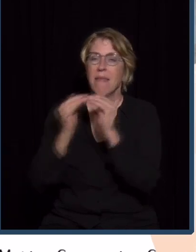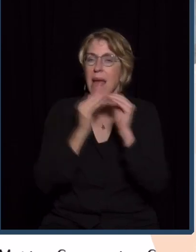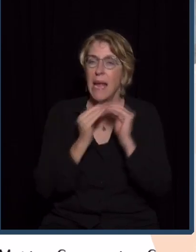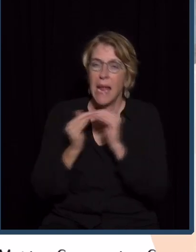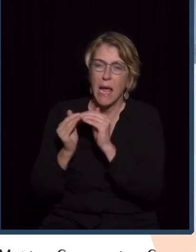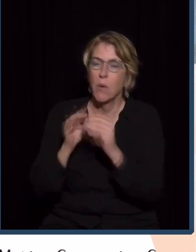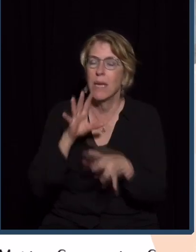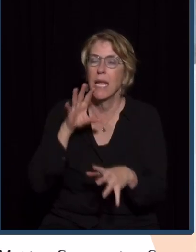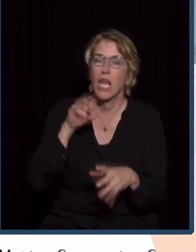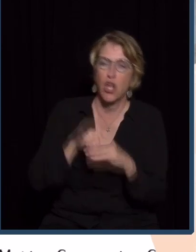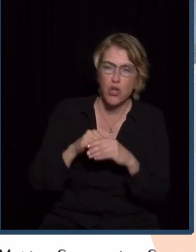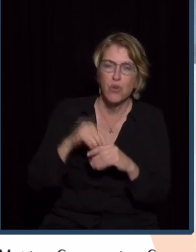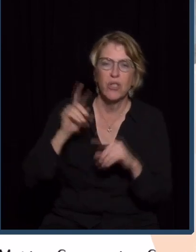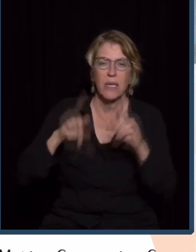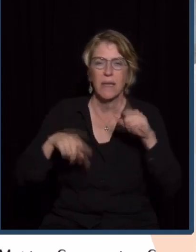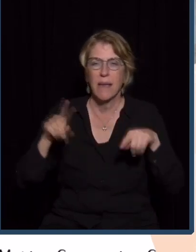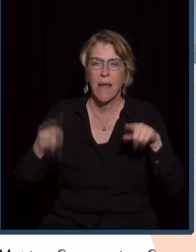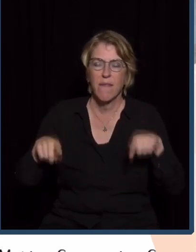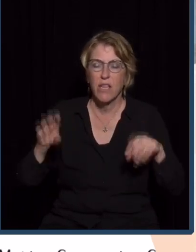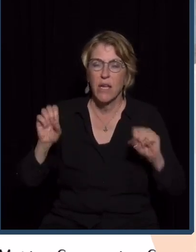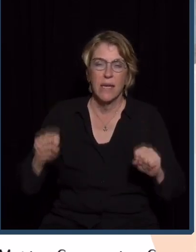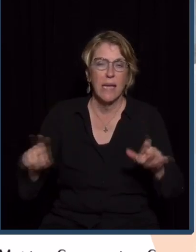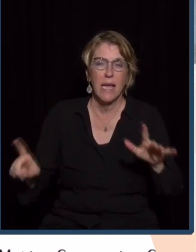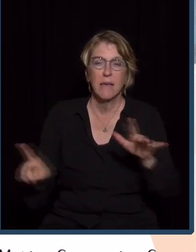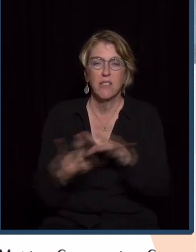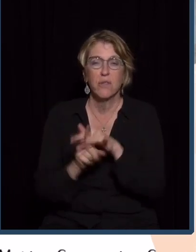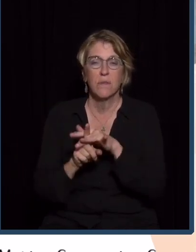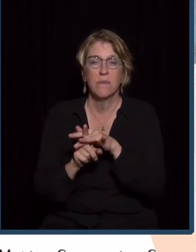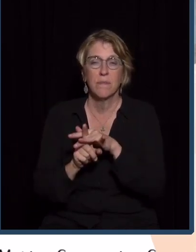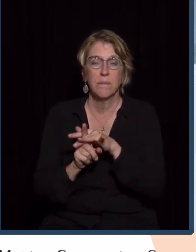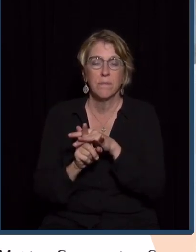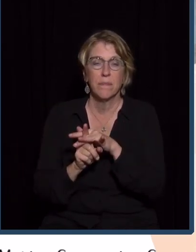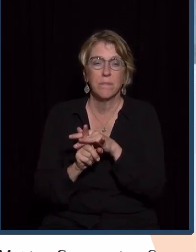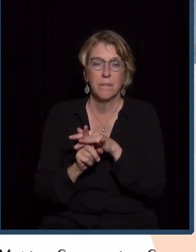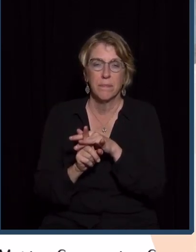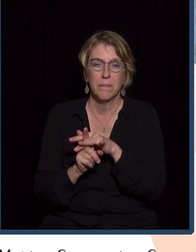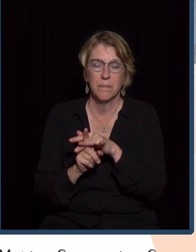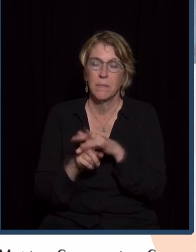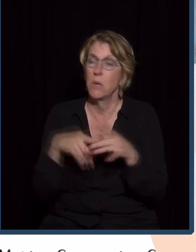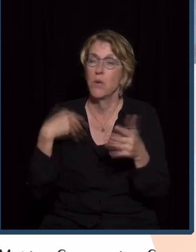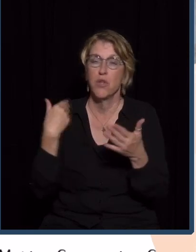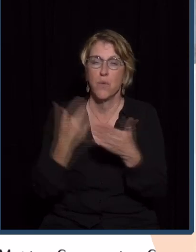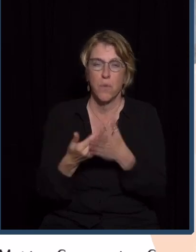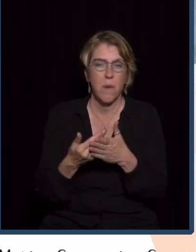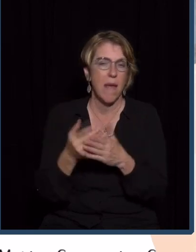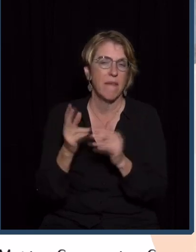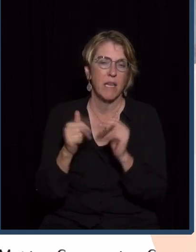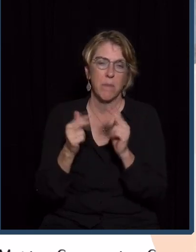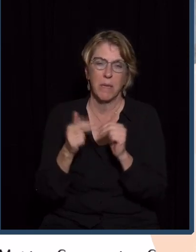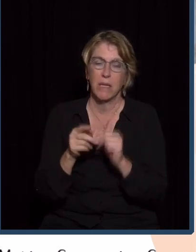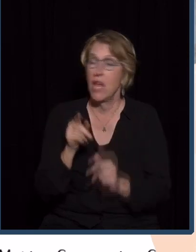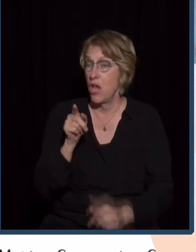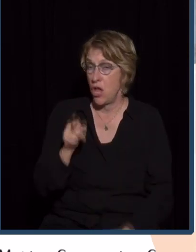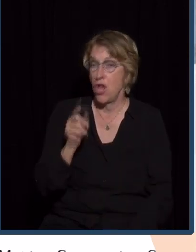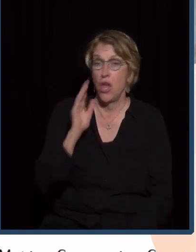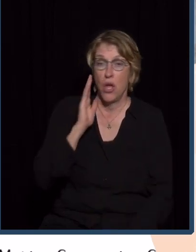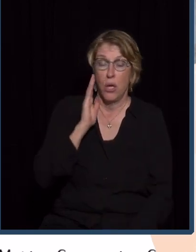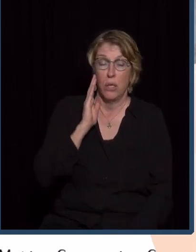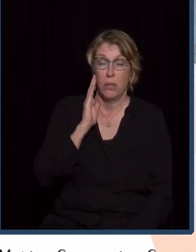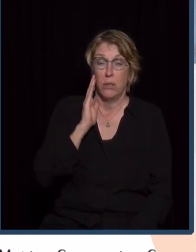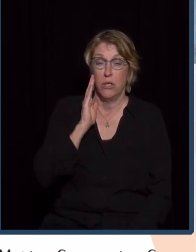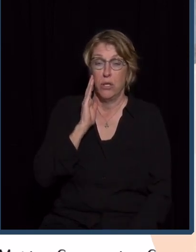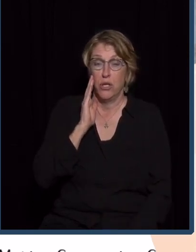and diversity can manifest itself when it shows up at the doors of one of our facilities. And you are going to make